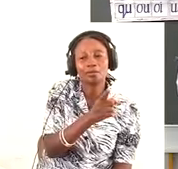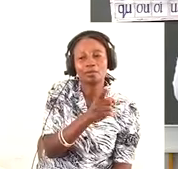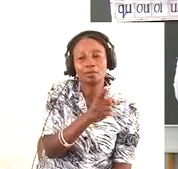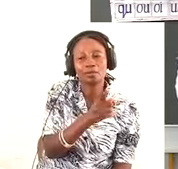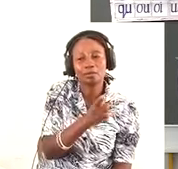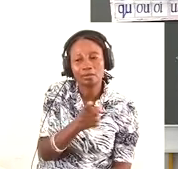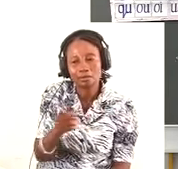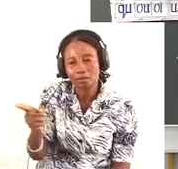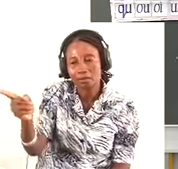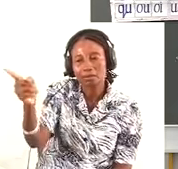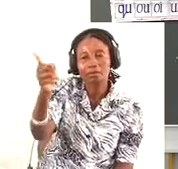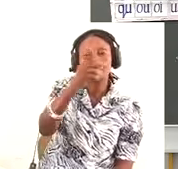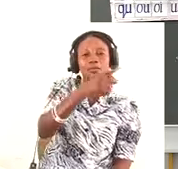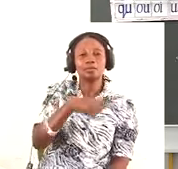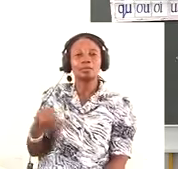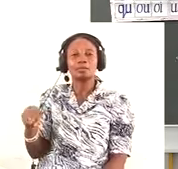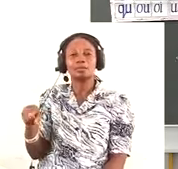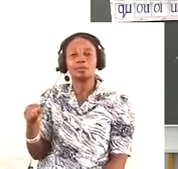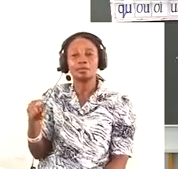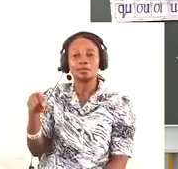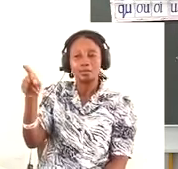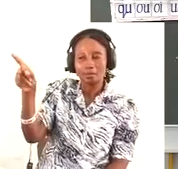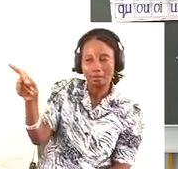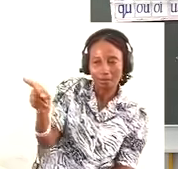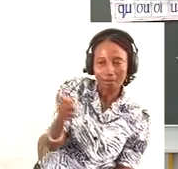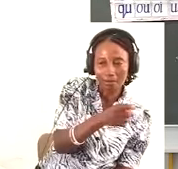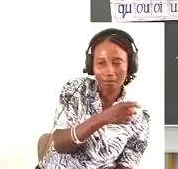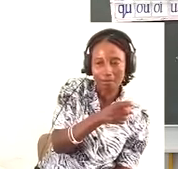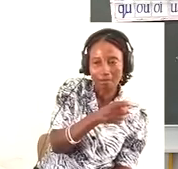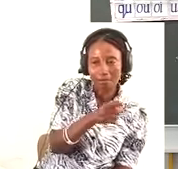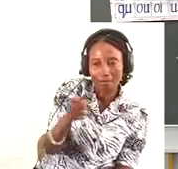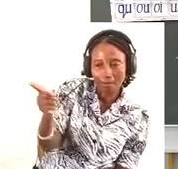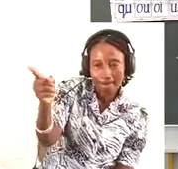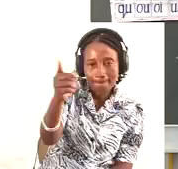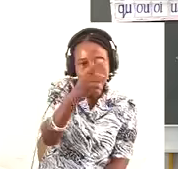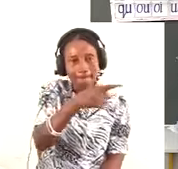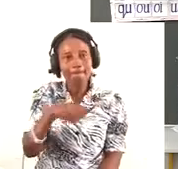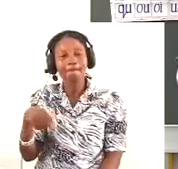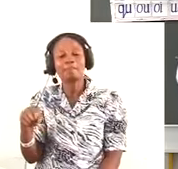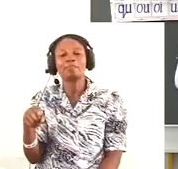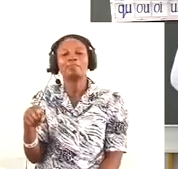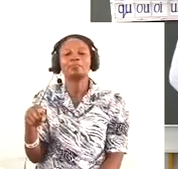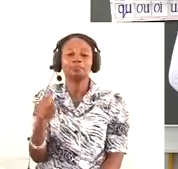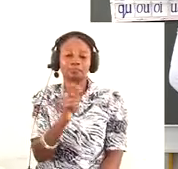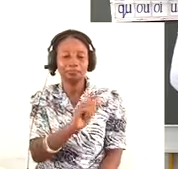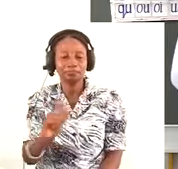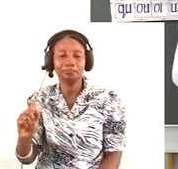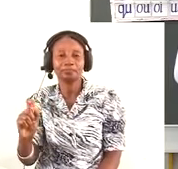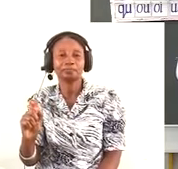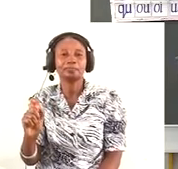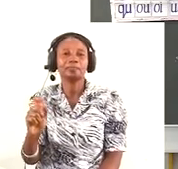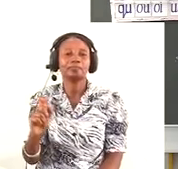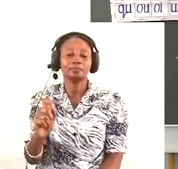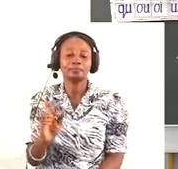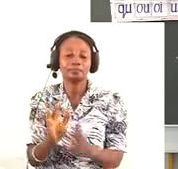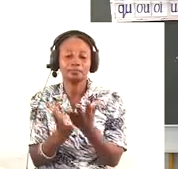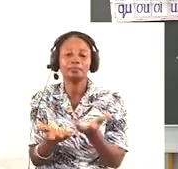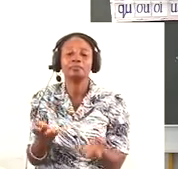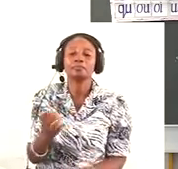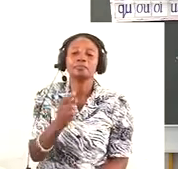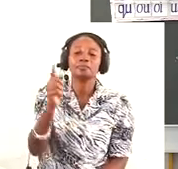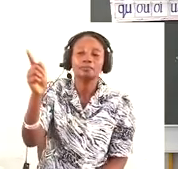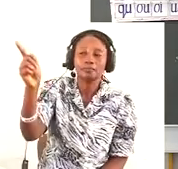again. Across and around. Let's try to write it down.